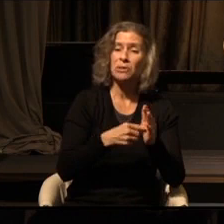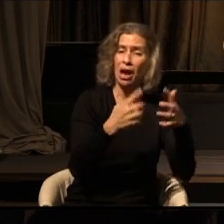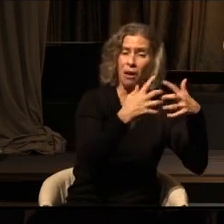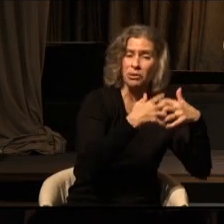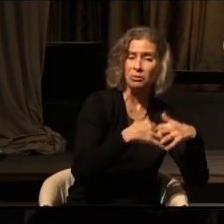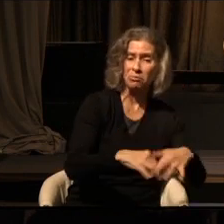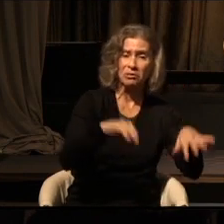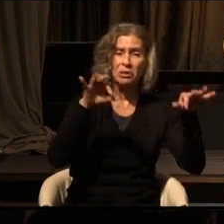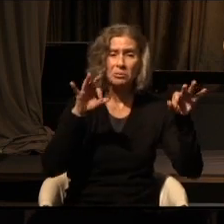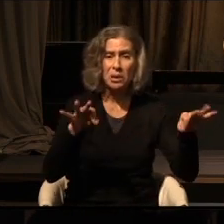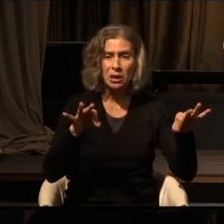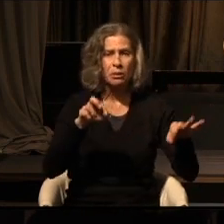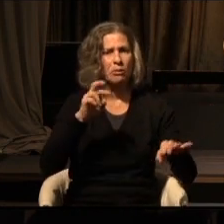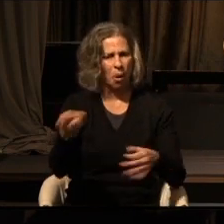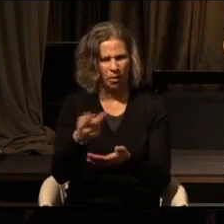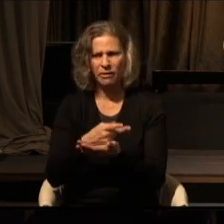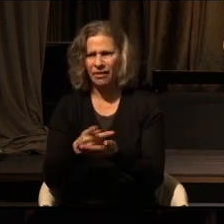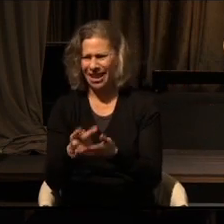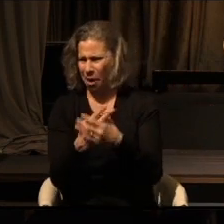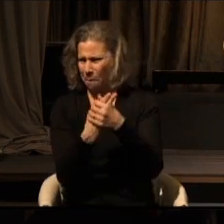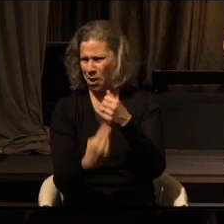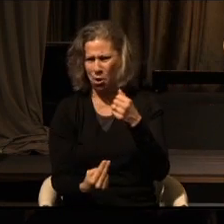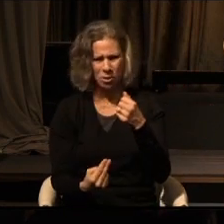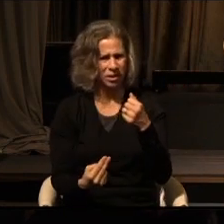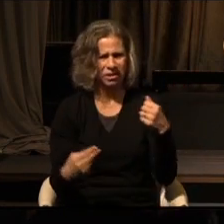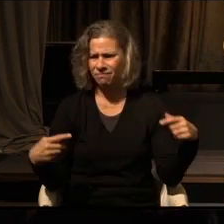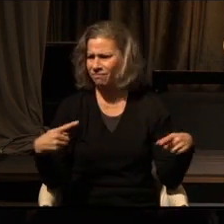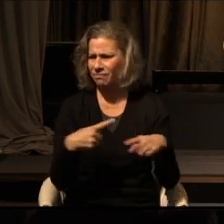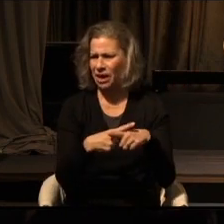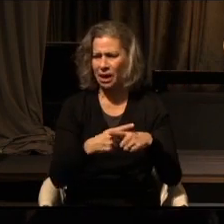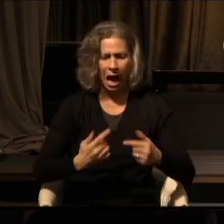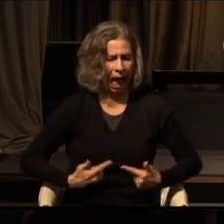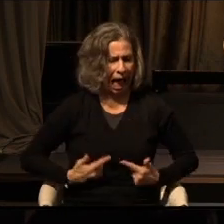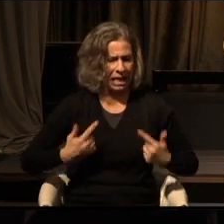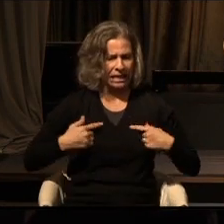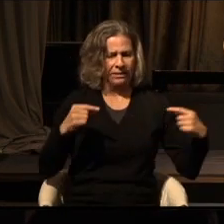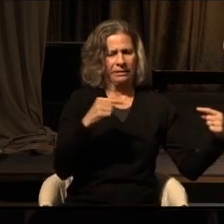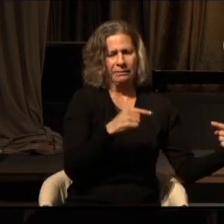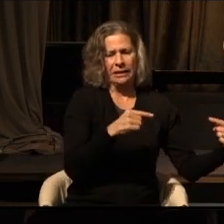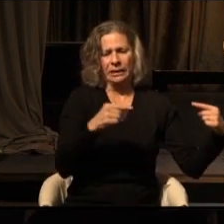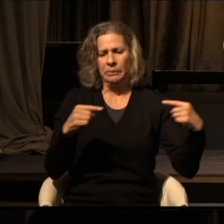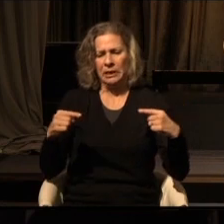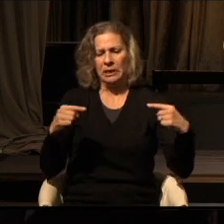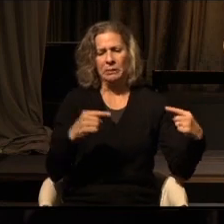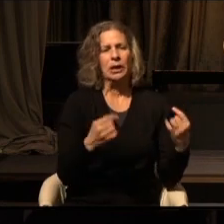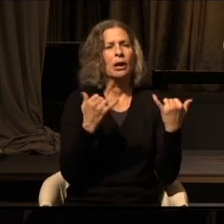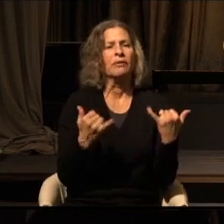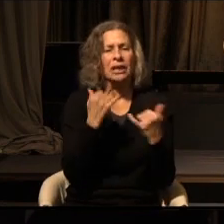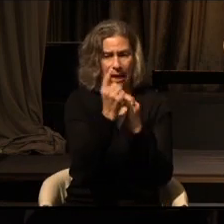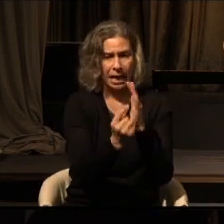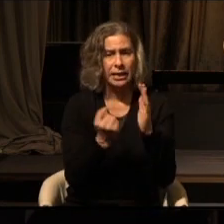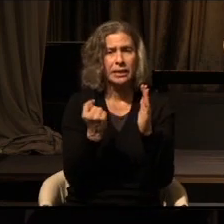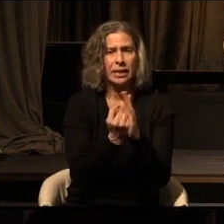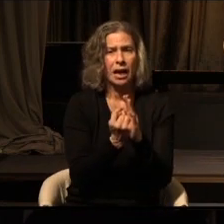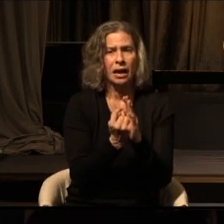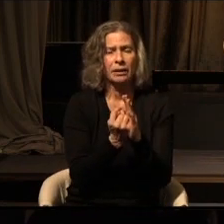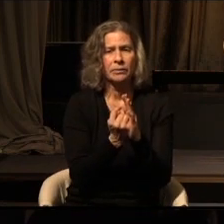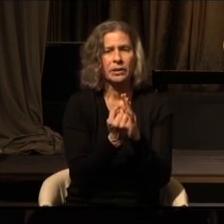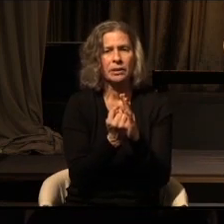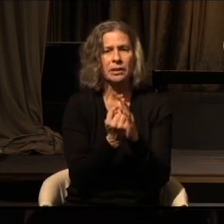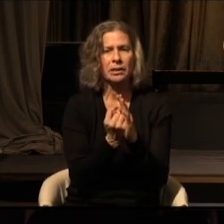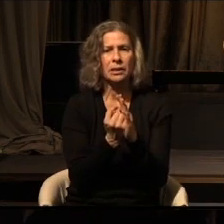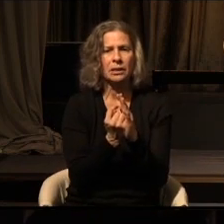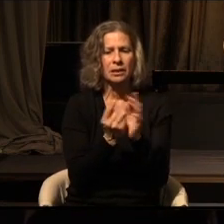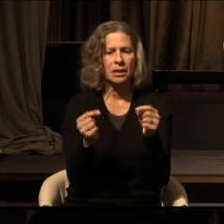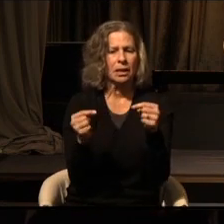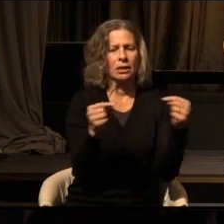times, I don't see it working at all. I live in this tension of our times. I'm torn between the deliciousness of